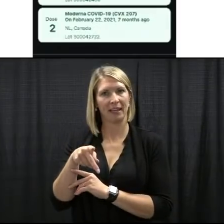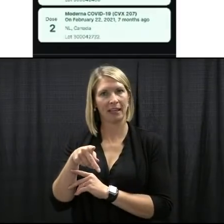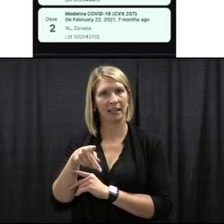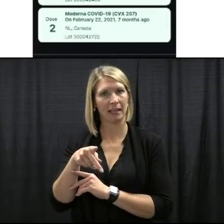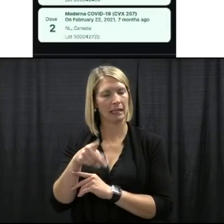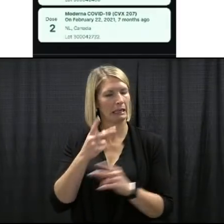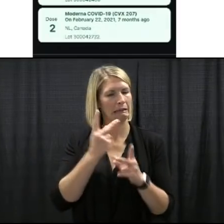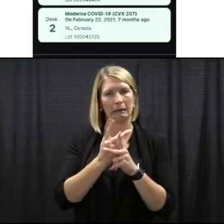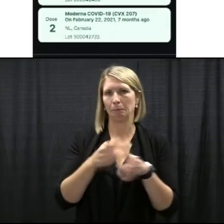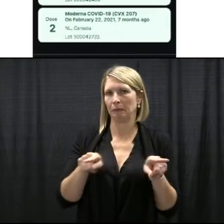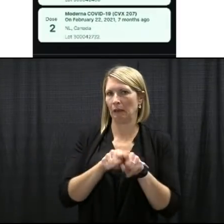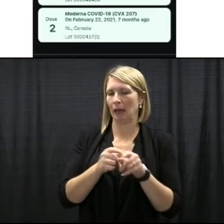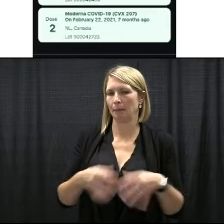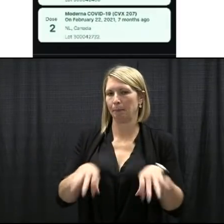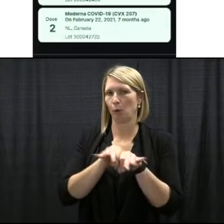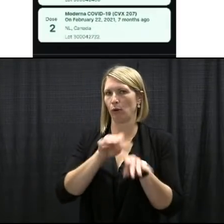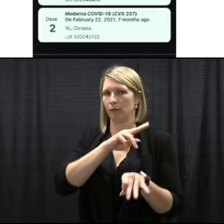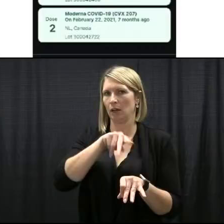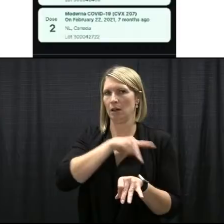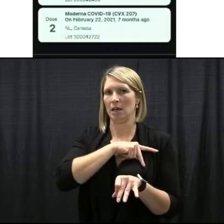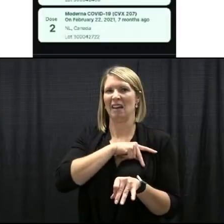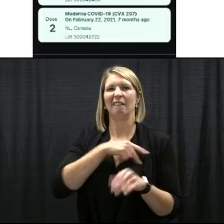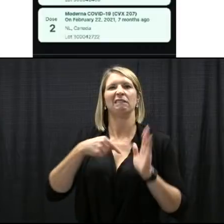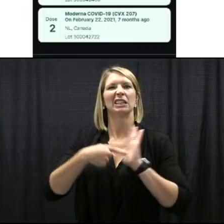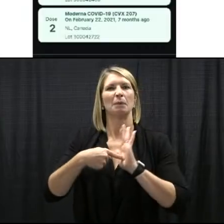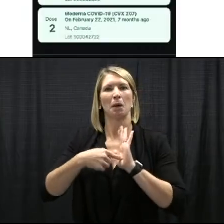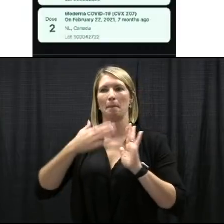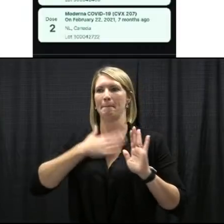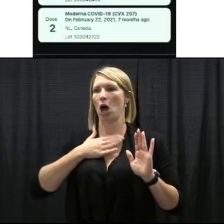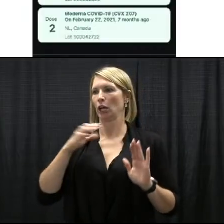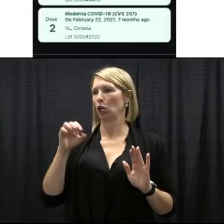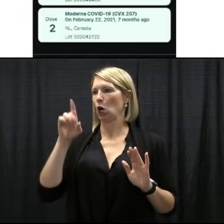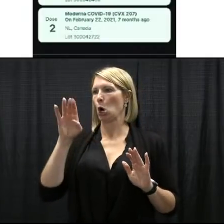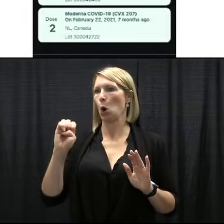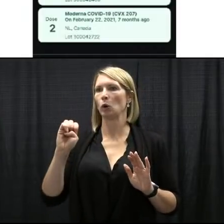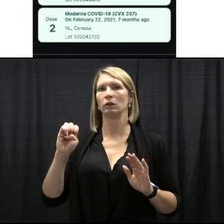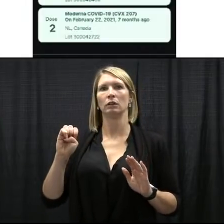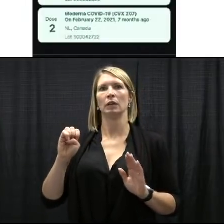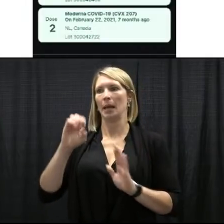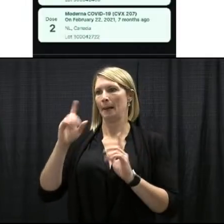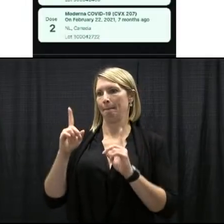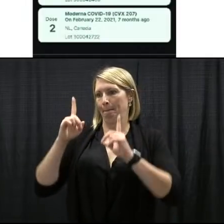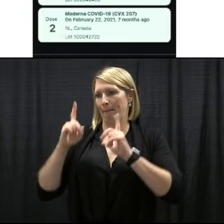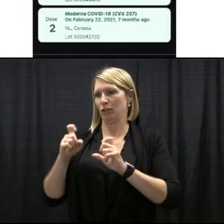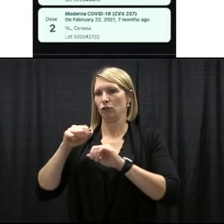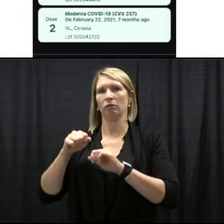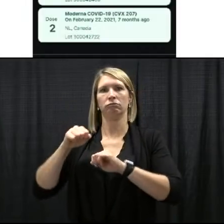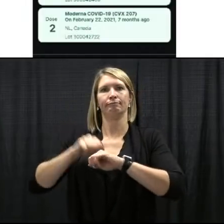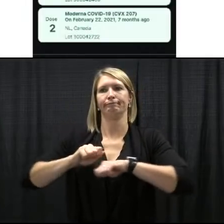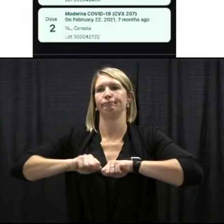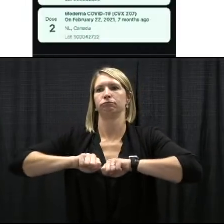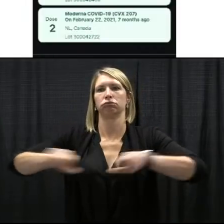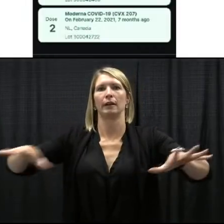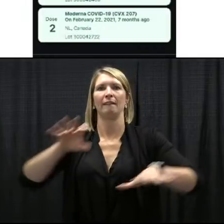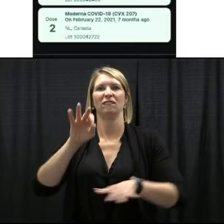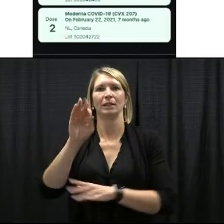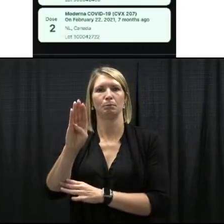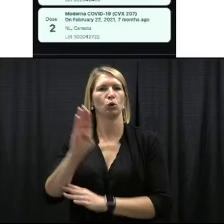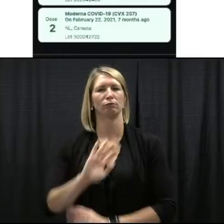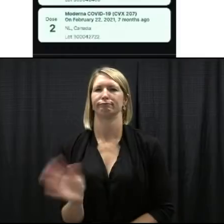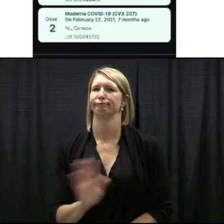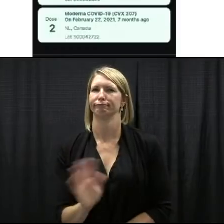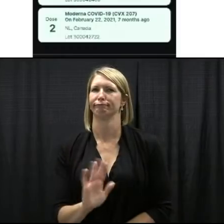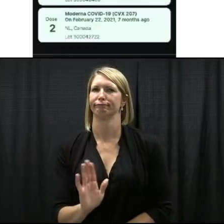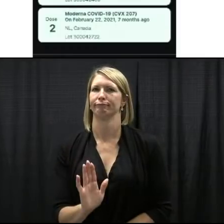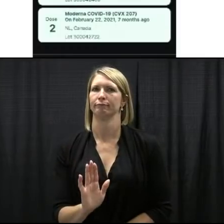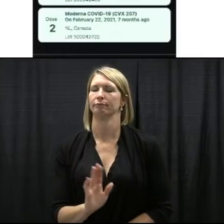So this is kind of personal, and it's important that you protect it. And then on the two images on the right that you can see, this will